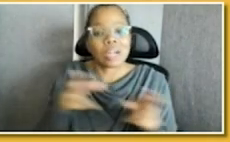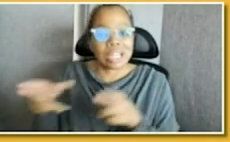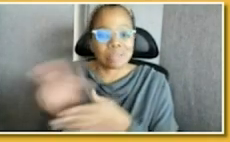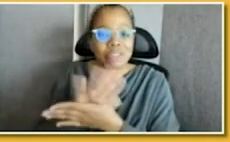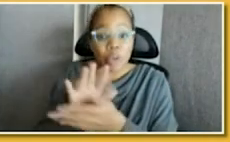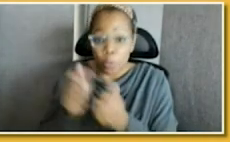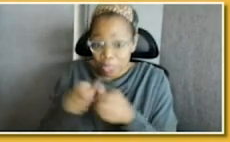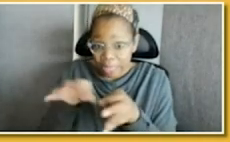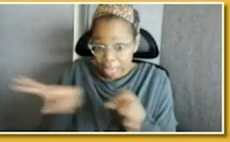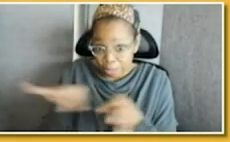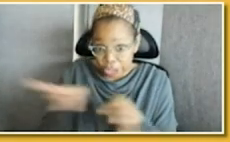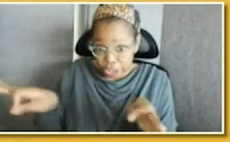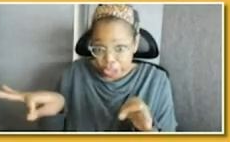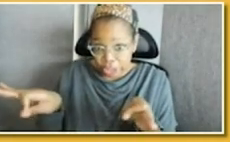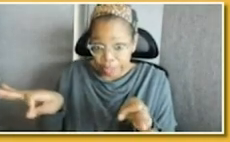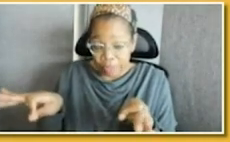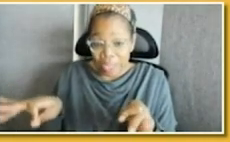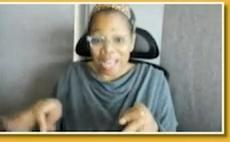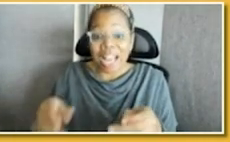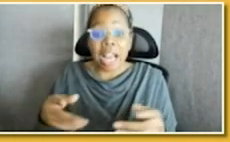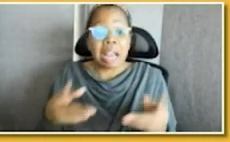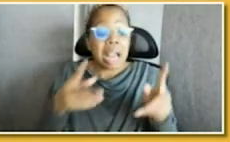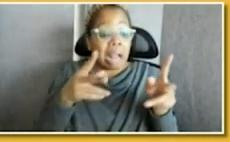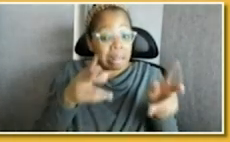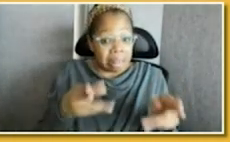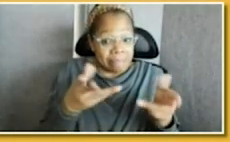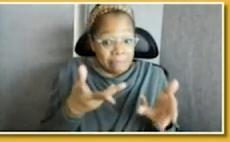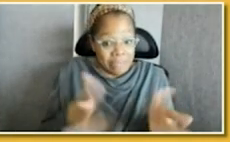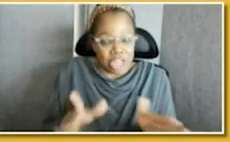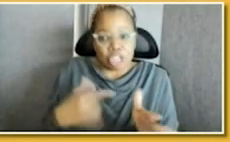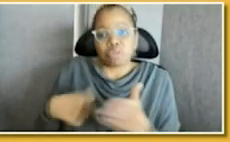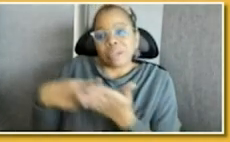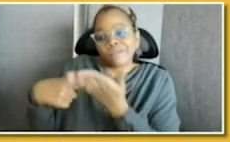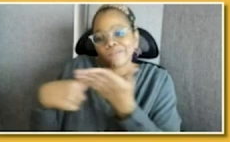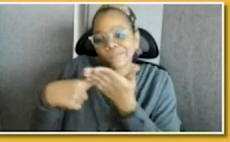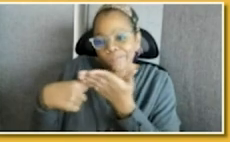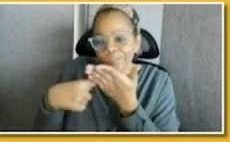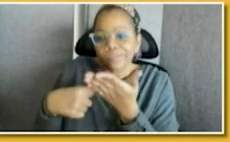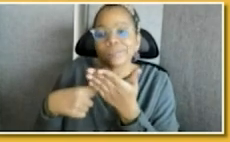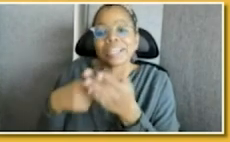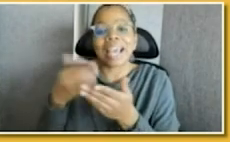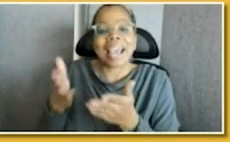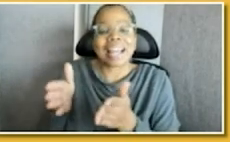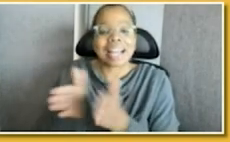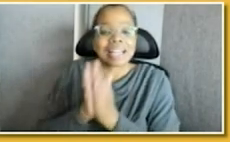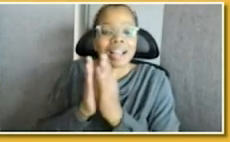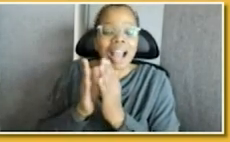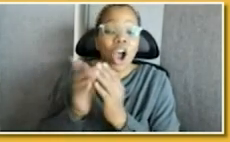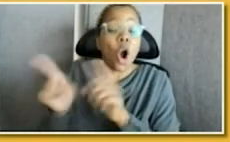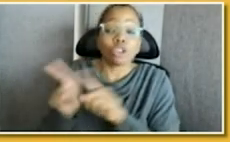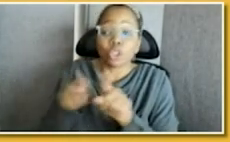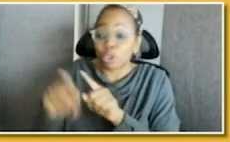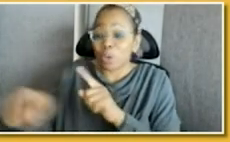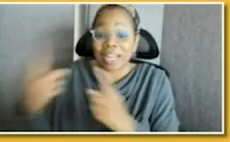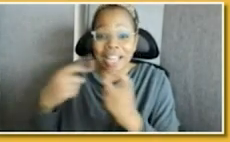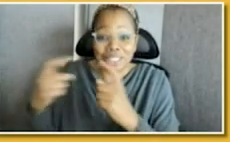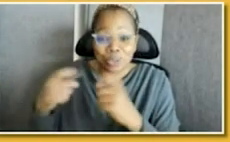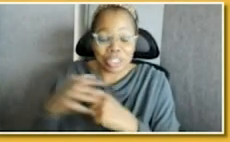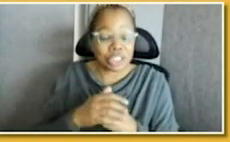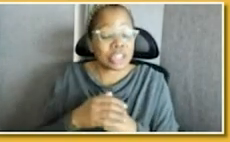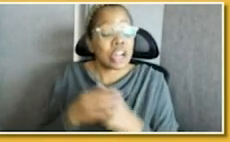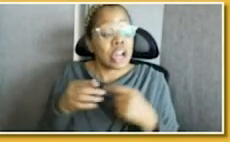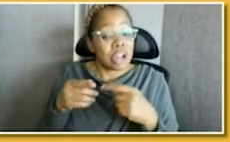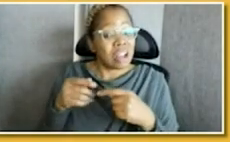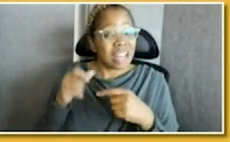between those clips, our panel will discuss the clips and take your questions. So as you have questions, please share them in the